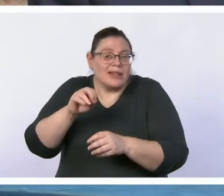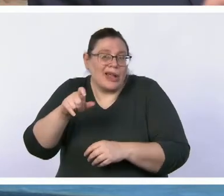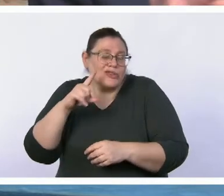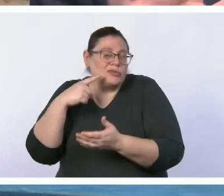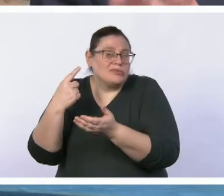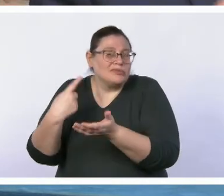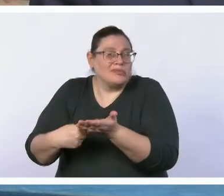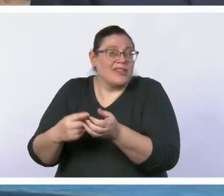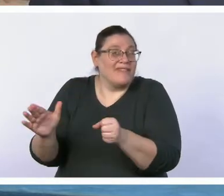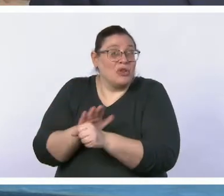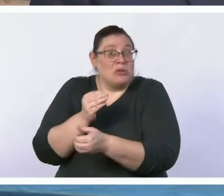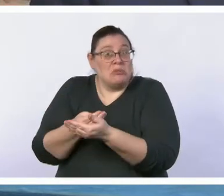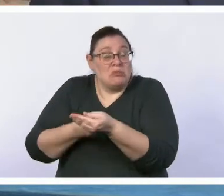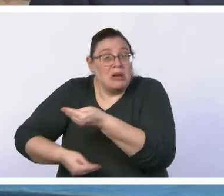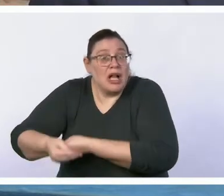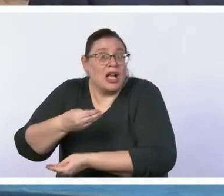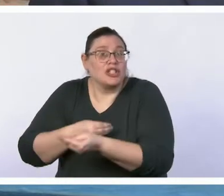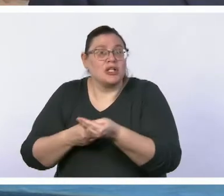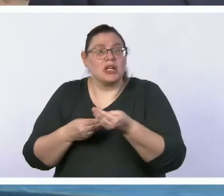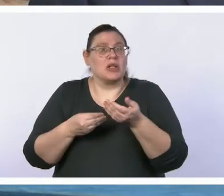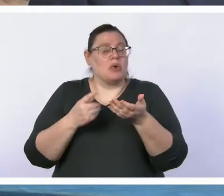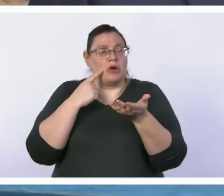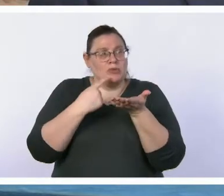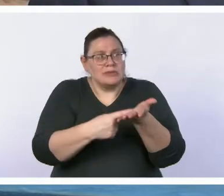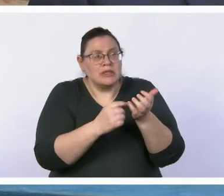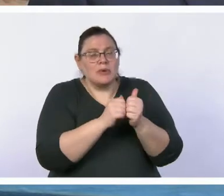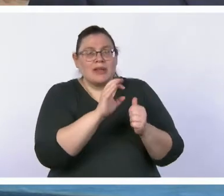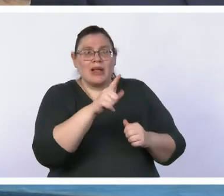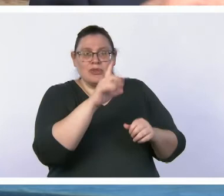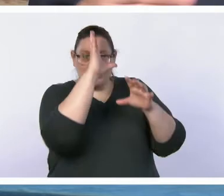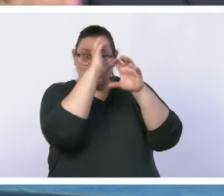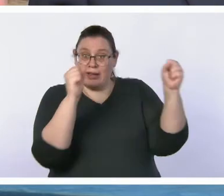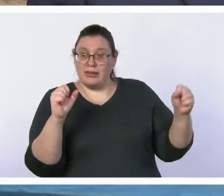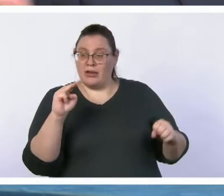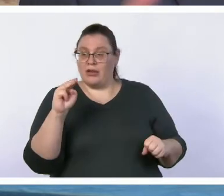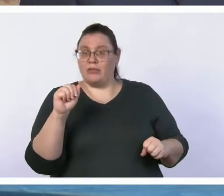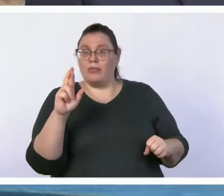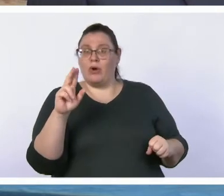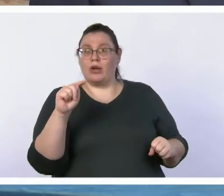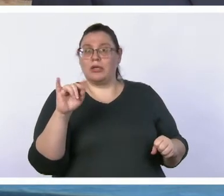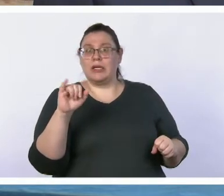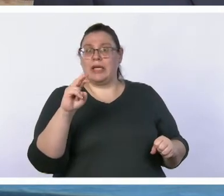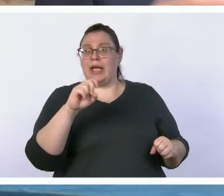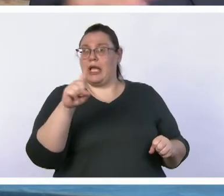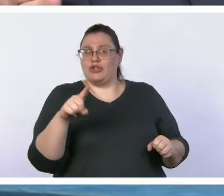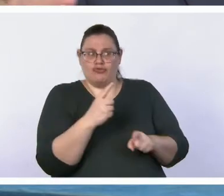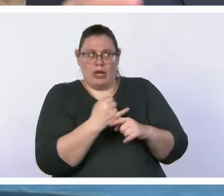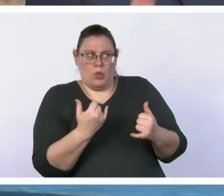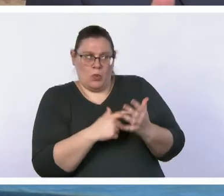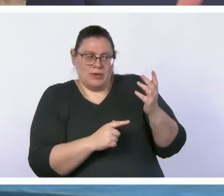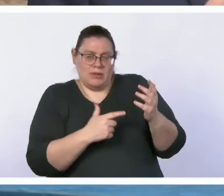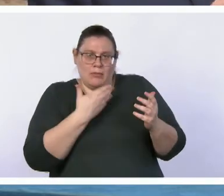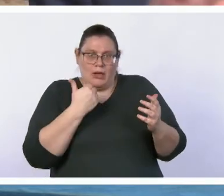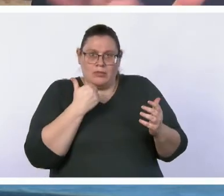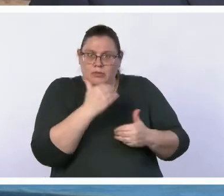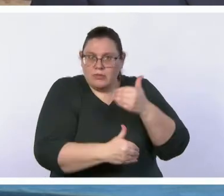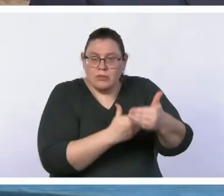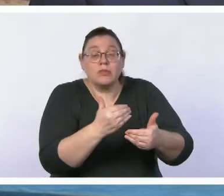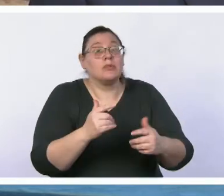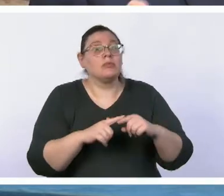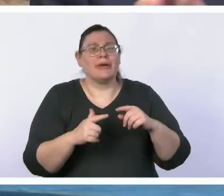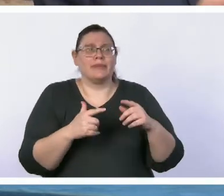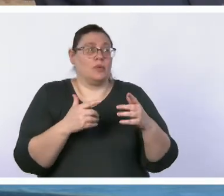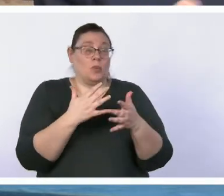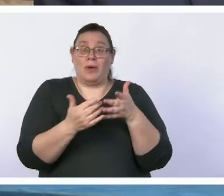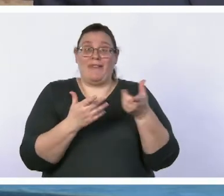budget. We're discussing that with Council President Martinez right now as to what the best step forward is. But regardless